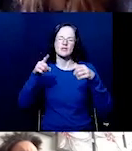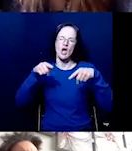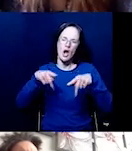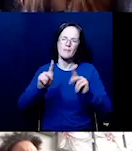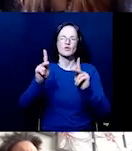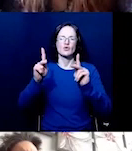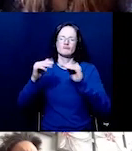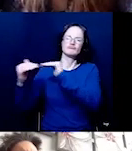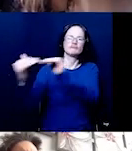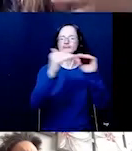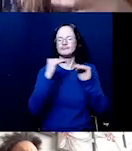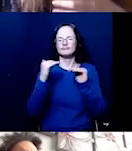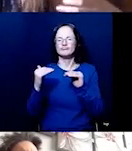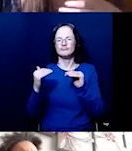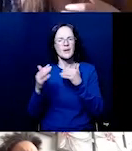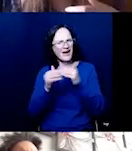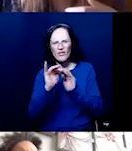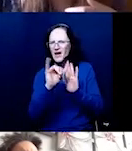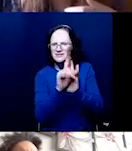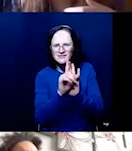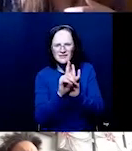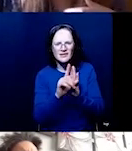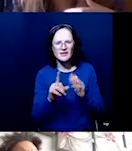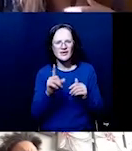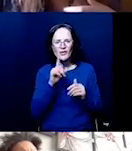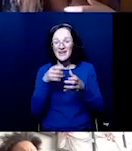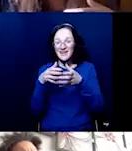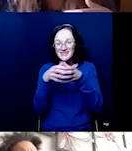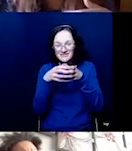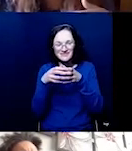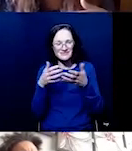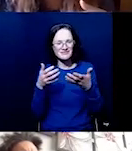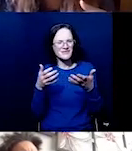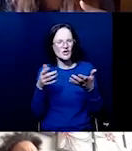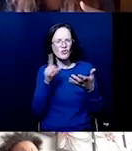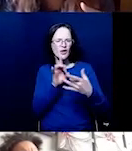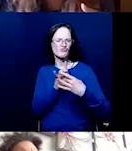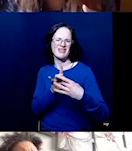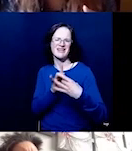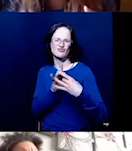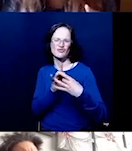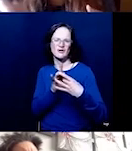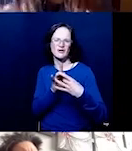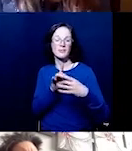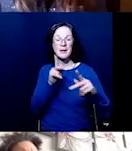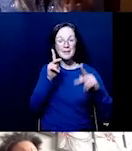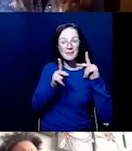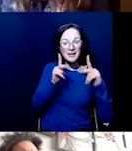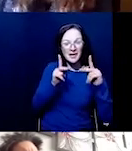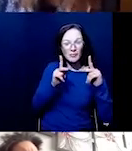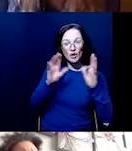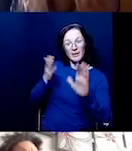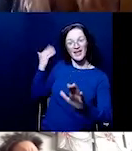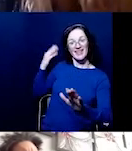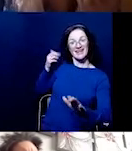identities. Identity isn't simply a self-contained unit. It is a relationship between people in history, people in